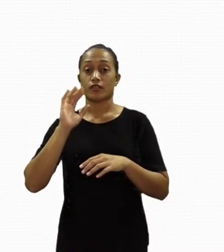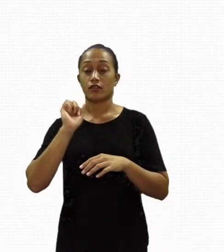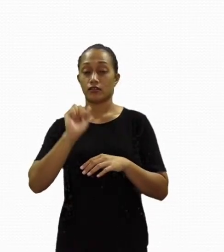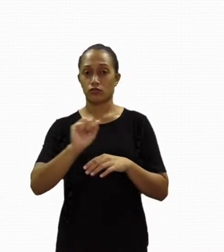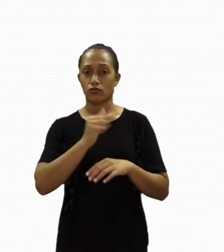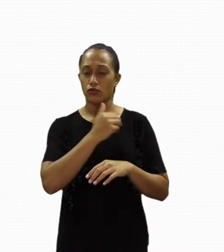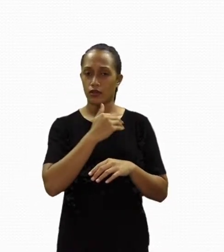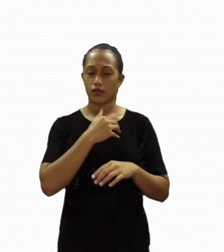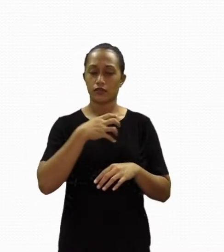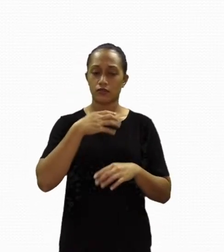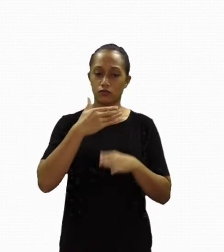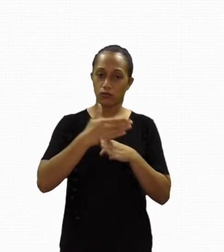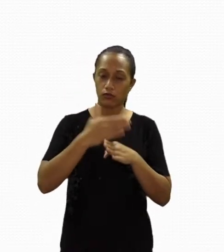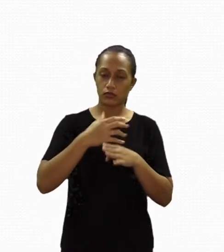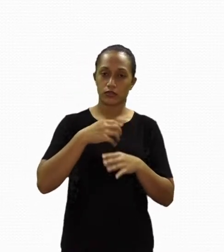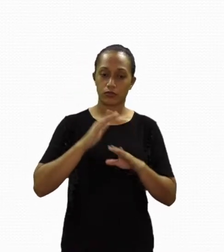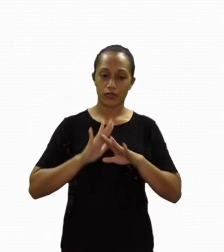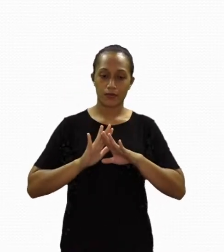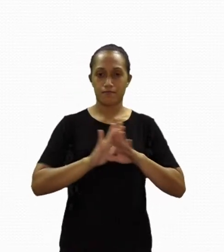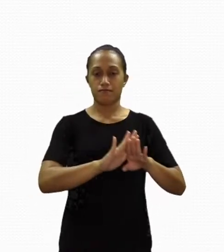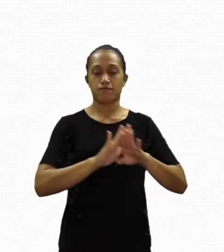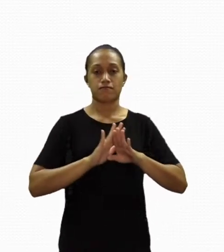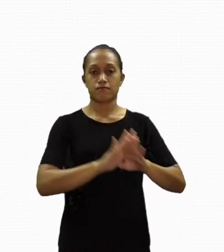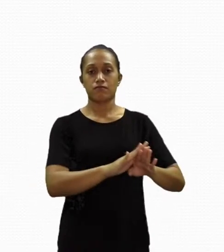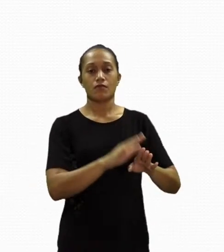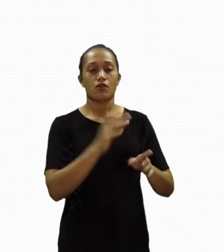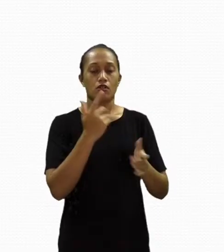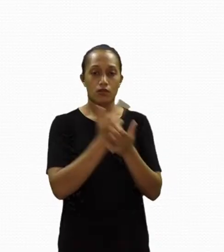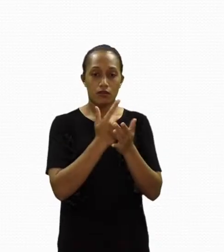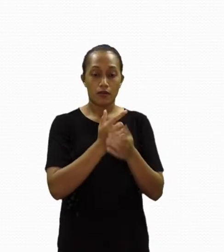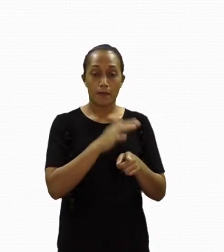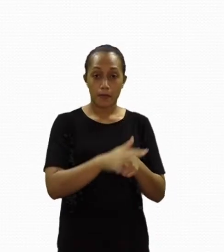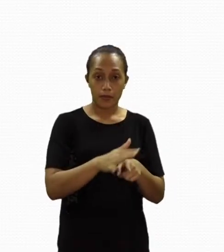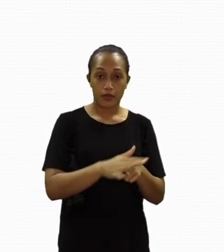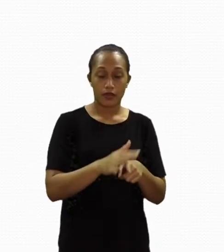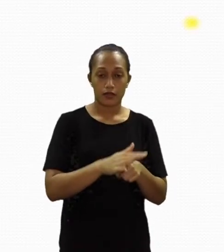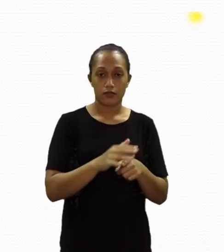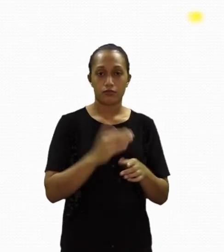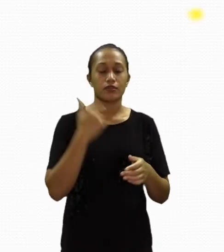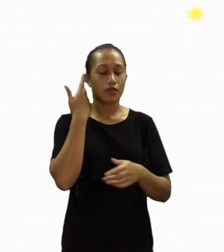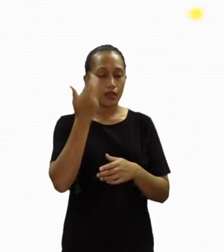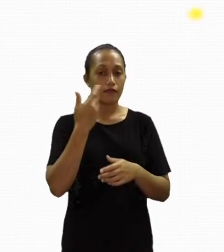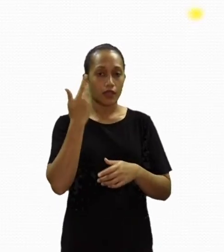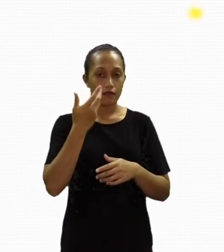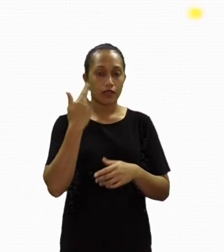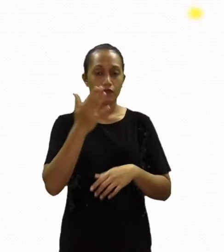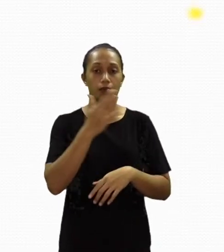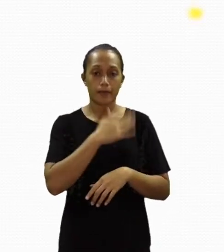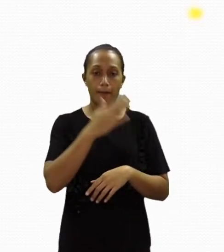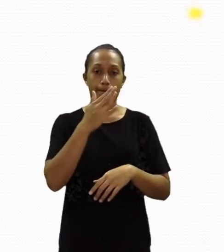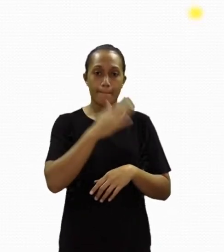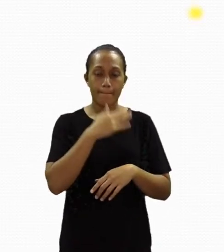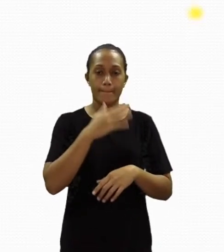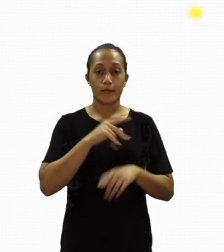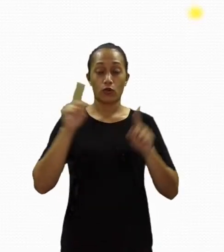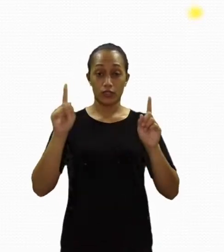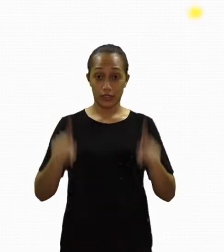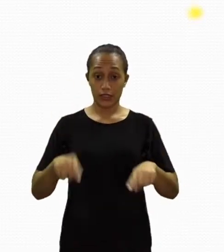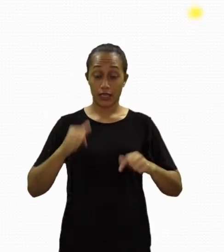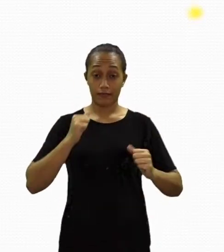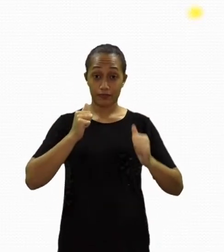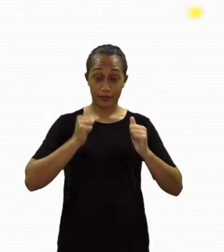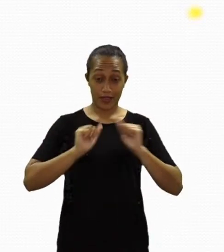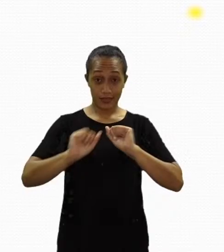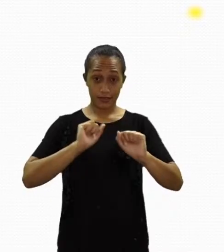works more efficiently and can push out a greater volume of blood with every beat. So as you begin to exercise, your heart